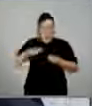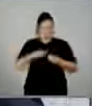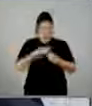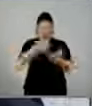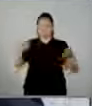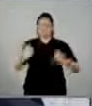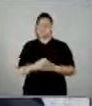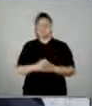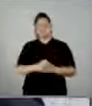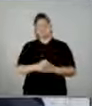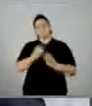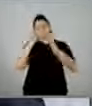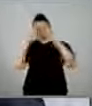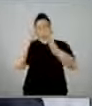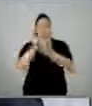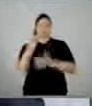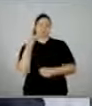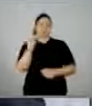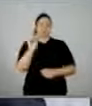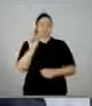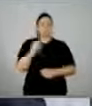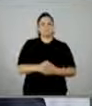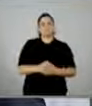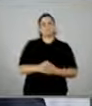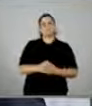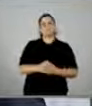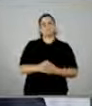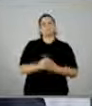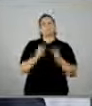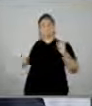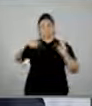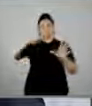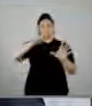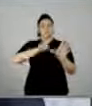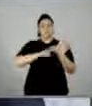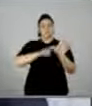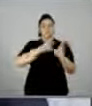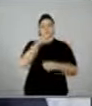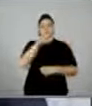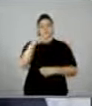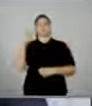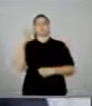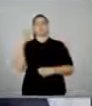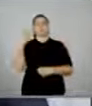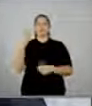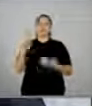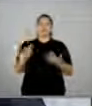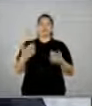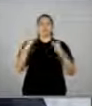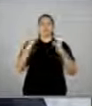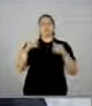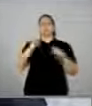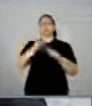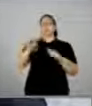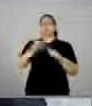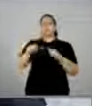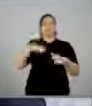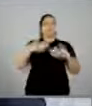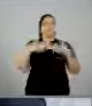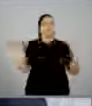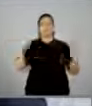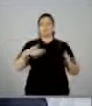on the many other issues. So 2021 can proved to be a far more open year than 2020 was.